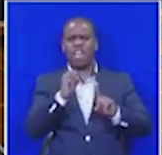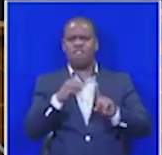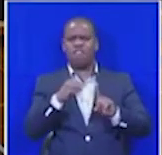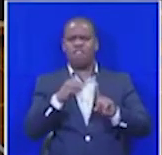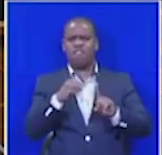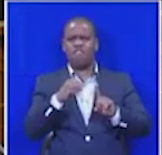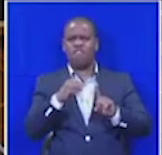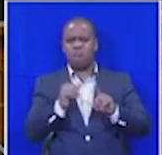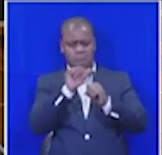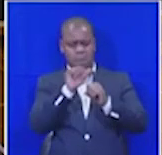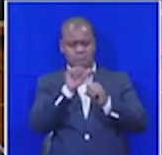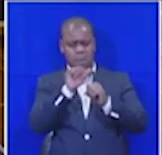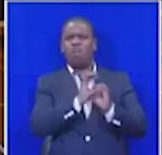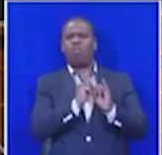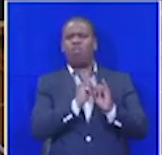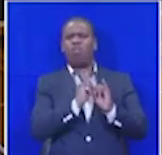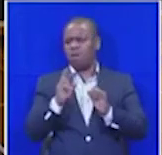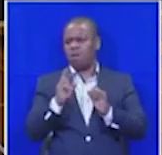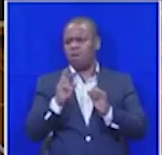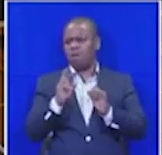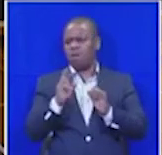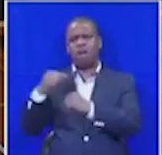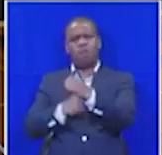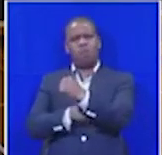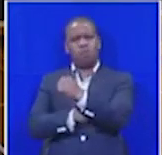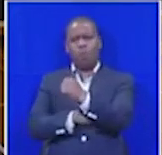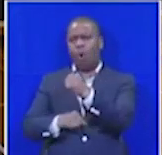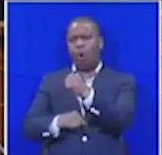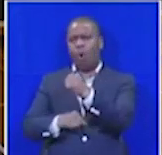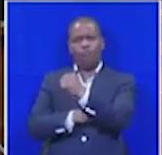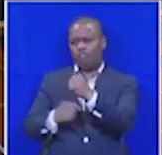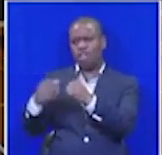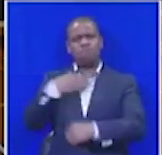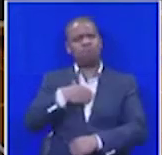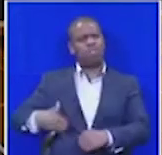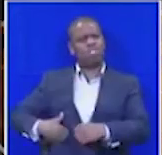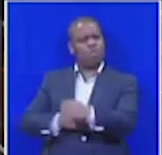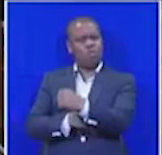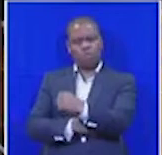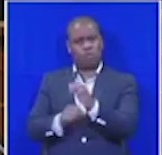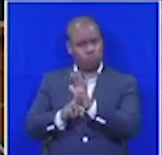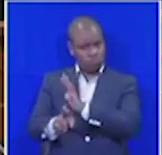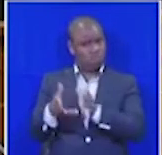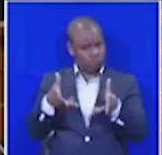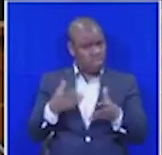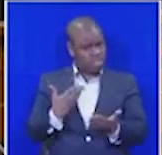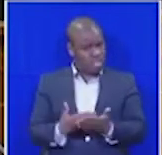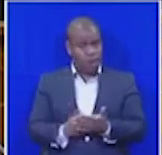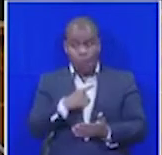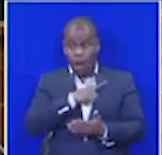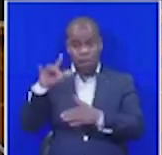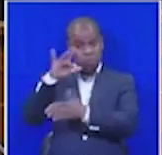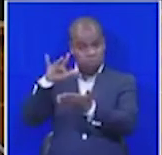can possibly represent the office of the President of South Africa. Because, honorable members, this position